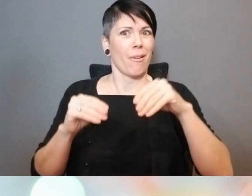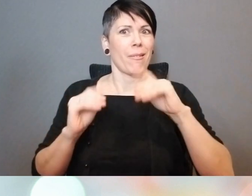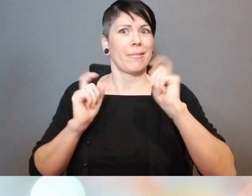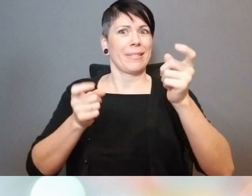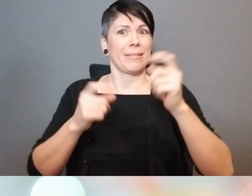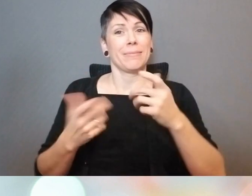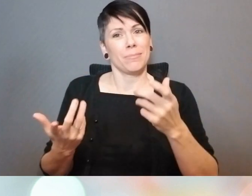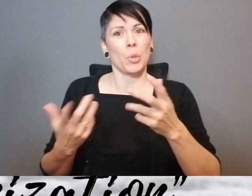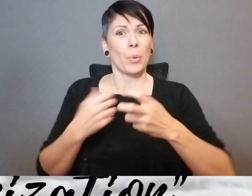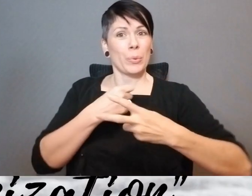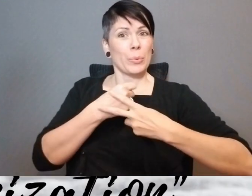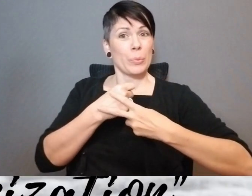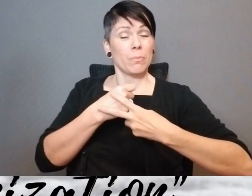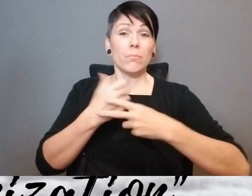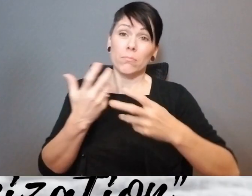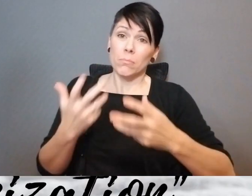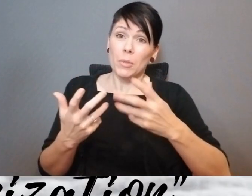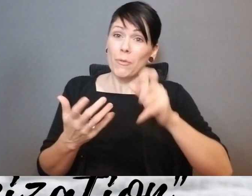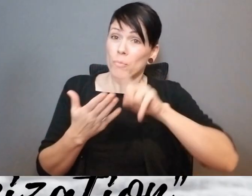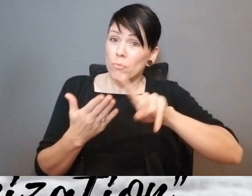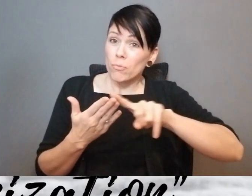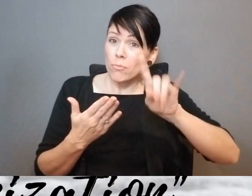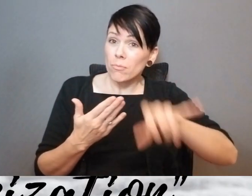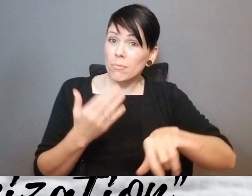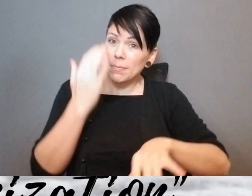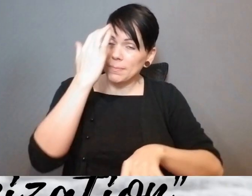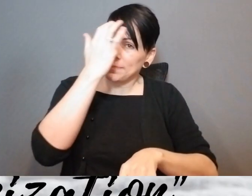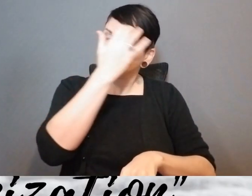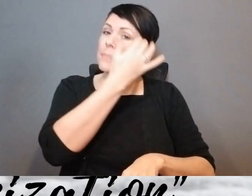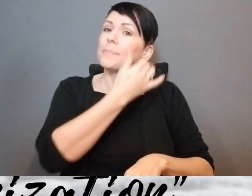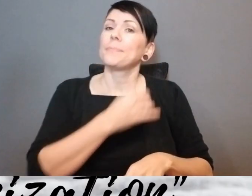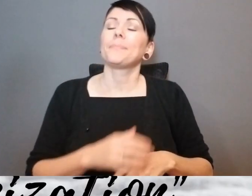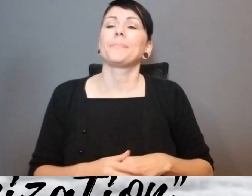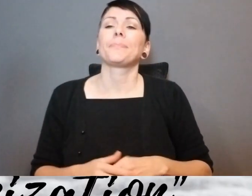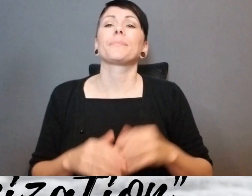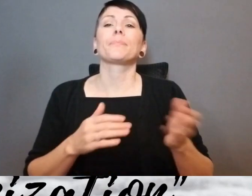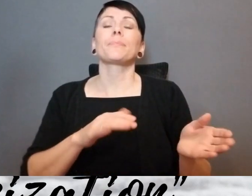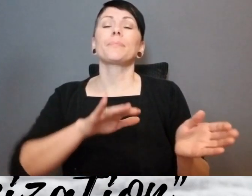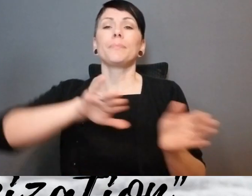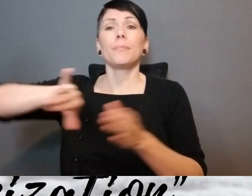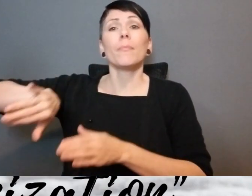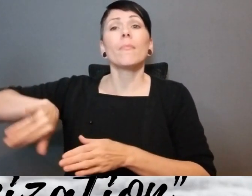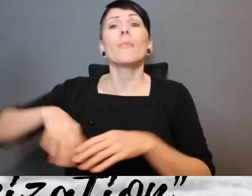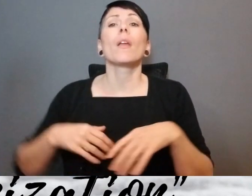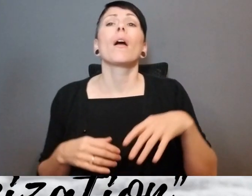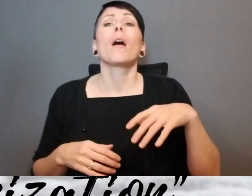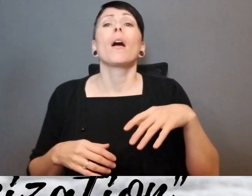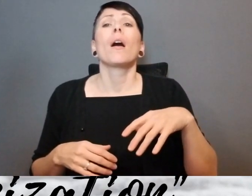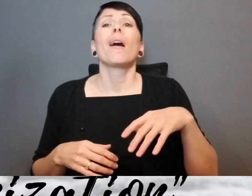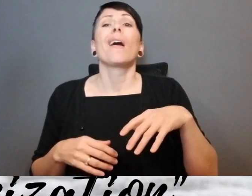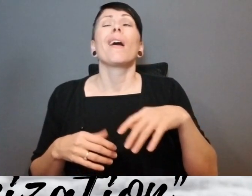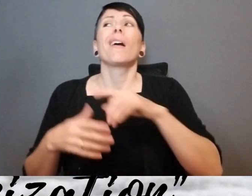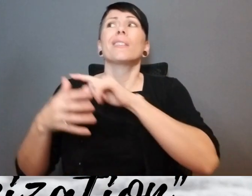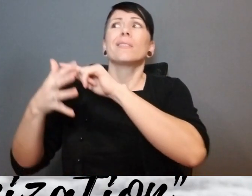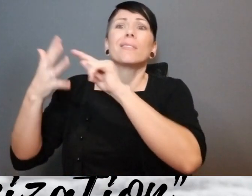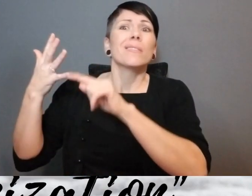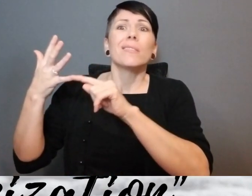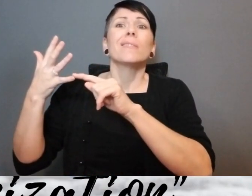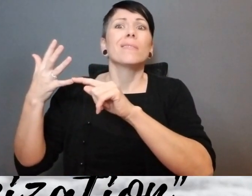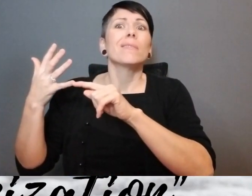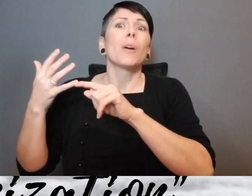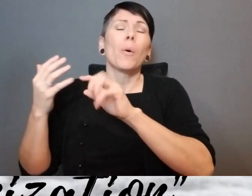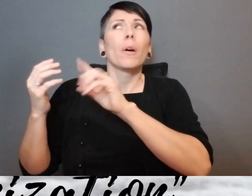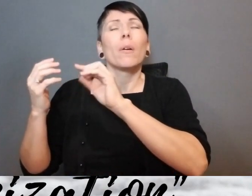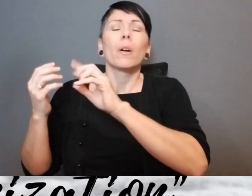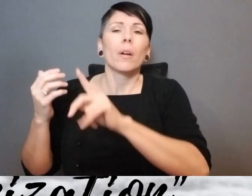So, aside from needing organization in general, what are your other priorities? Is it more important to you that your